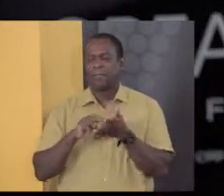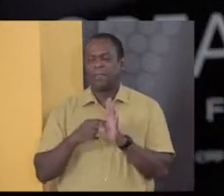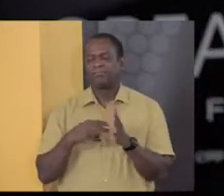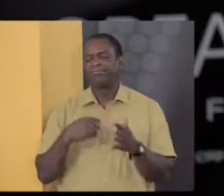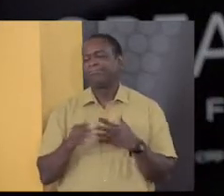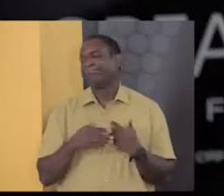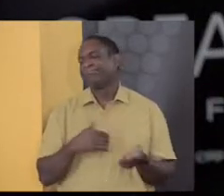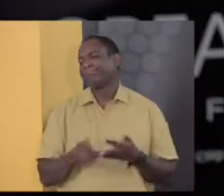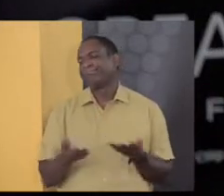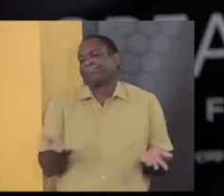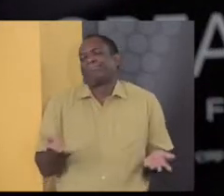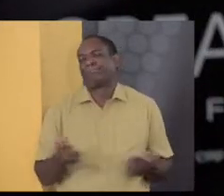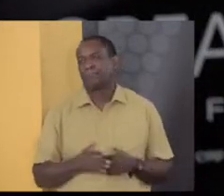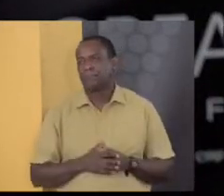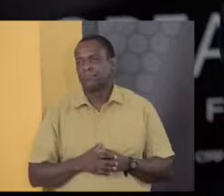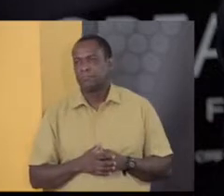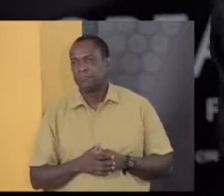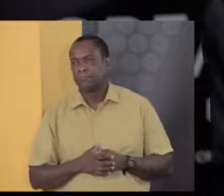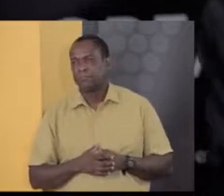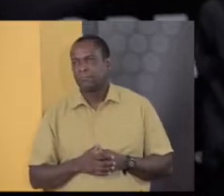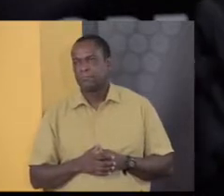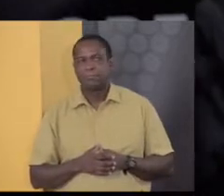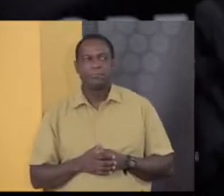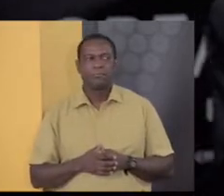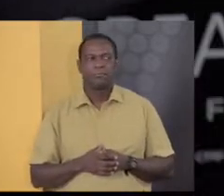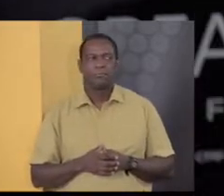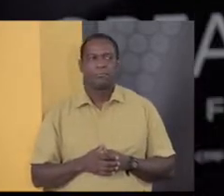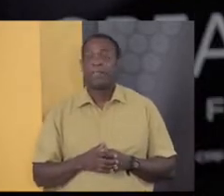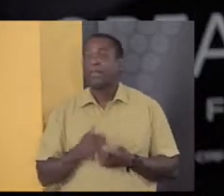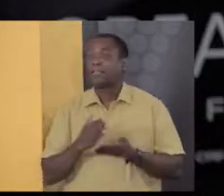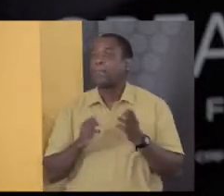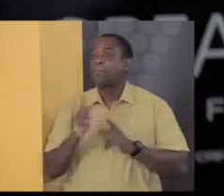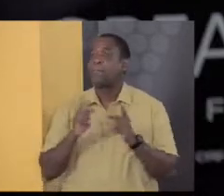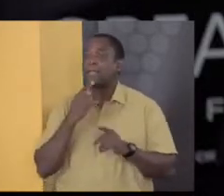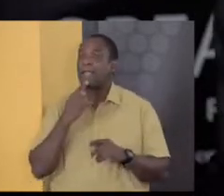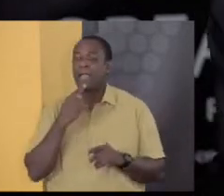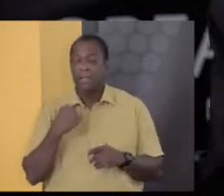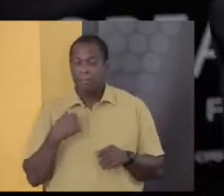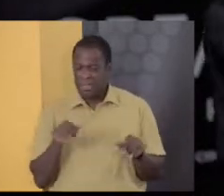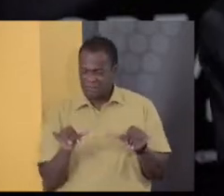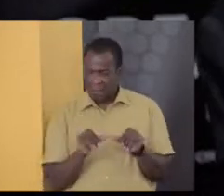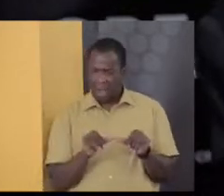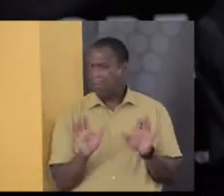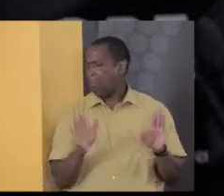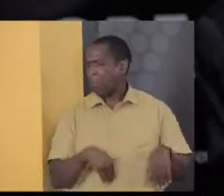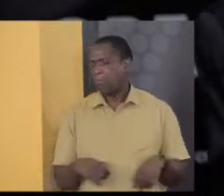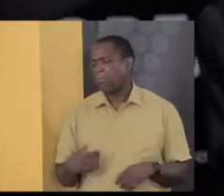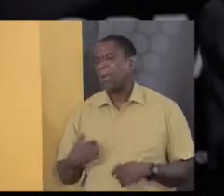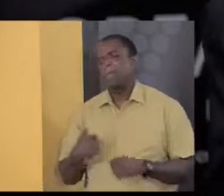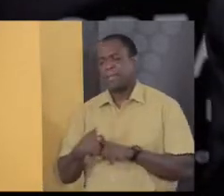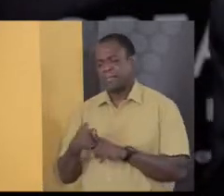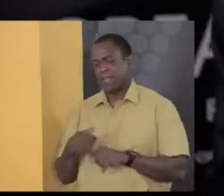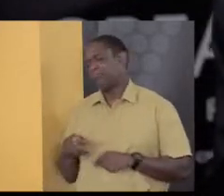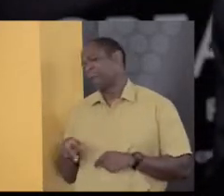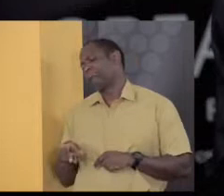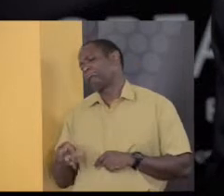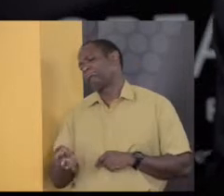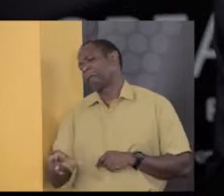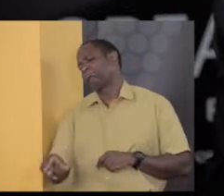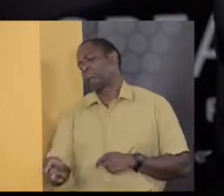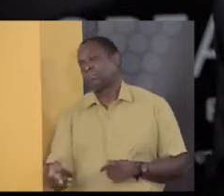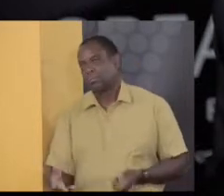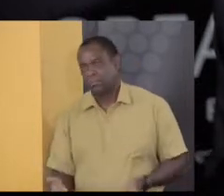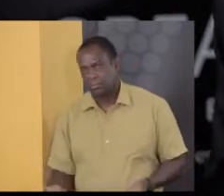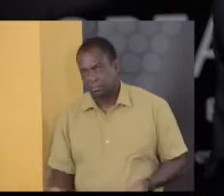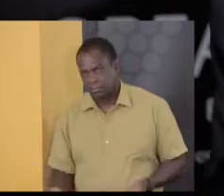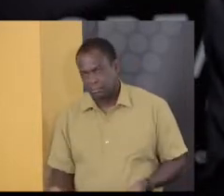throwing together type thing. You know, like some people say, I don't use pattern, I free cut. Okay, when